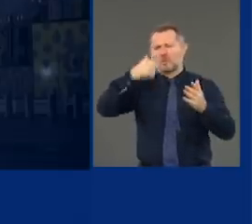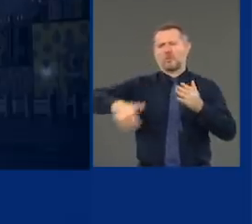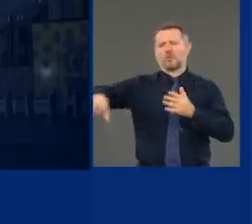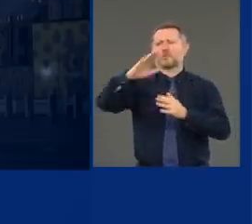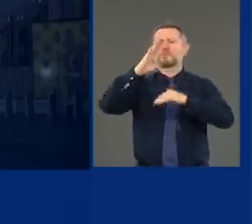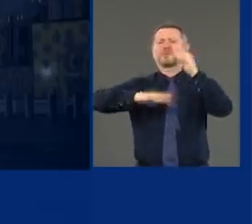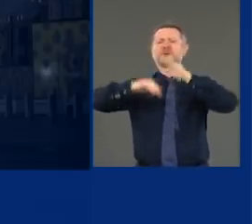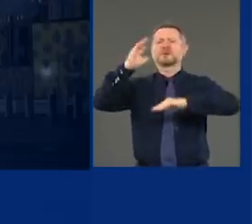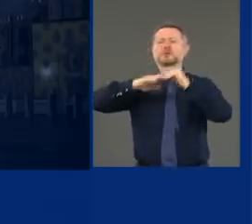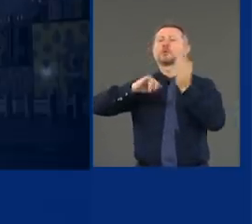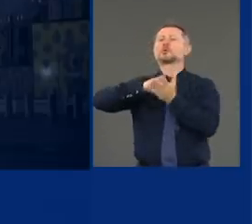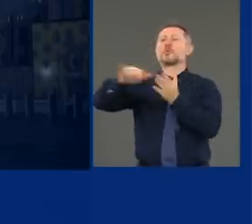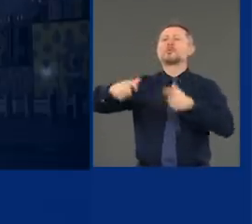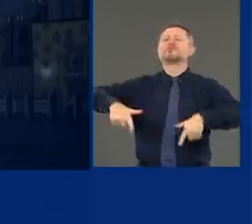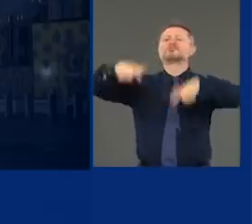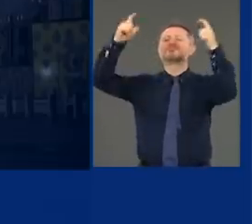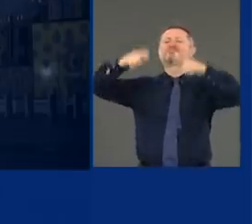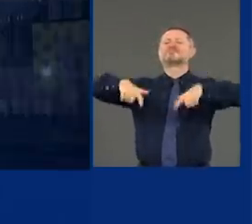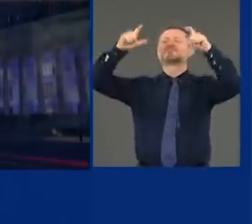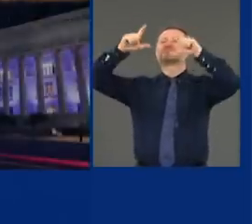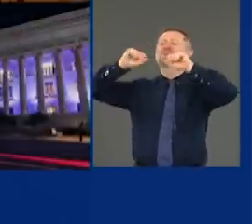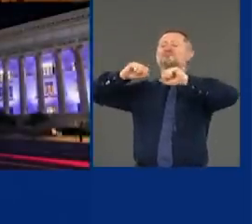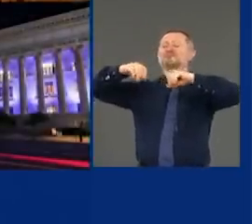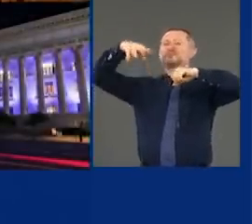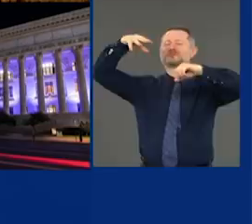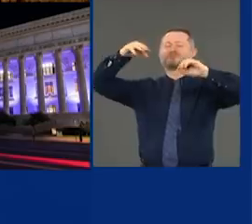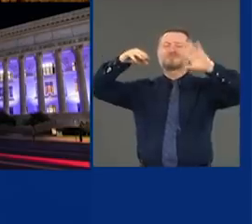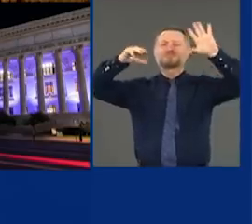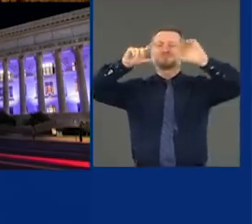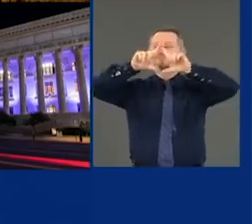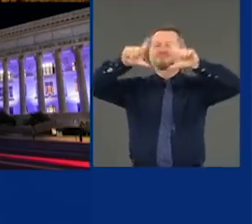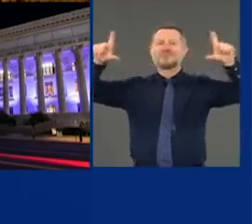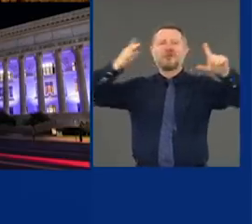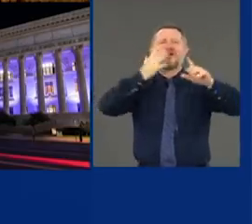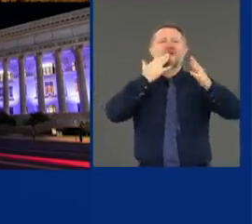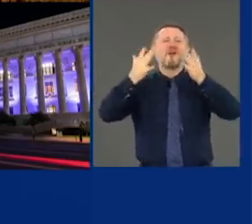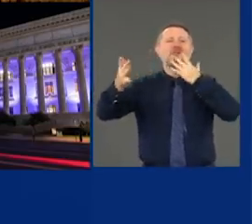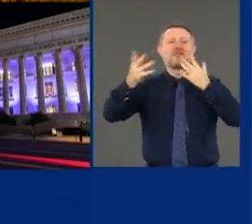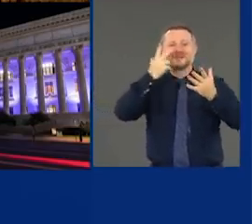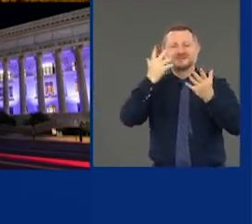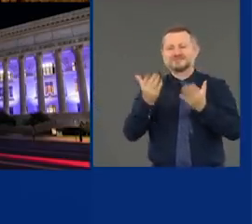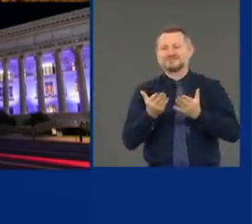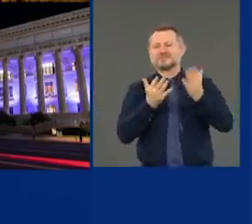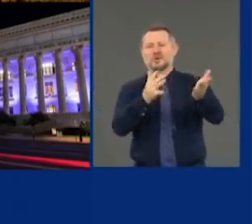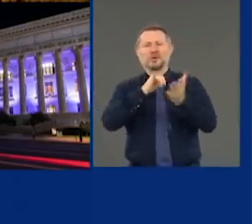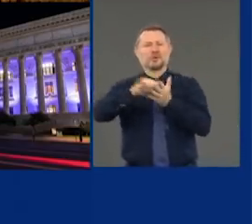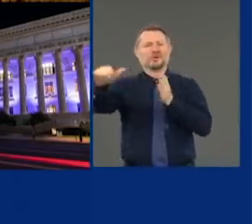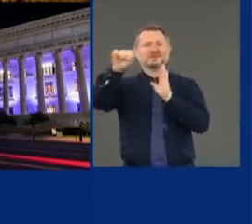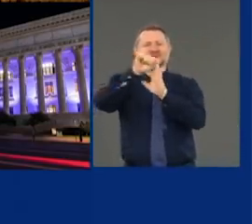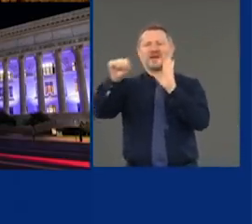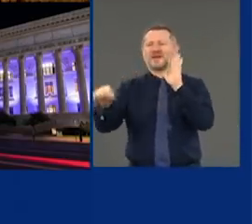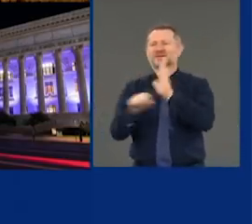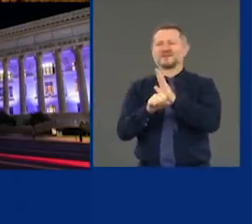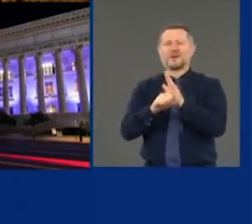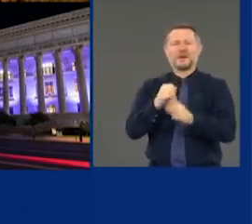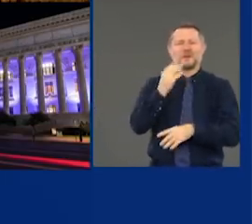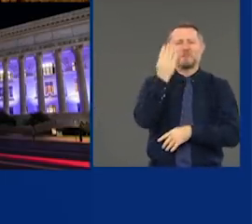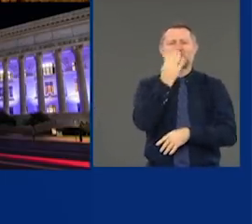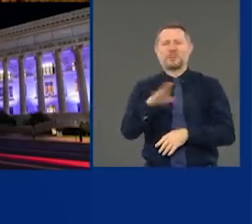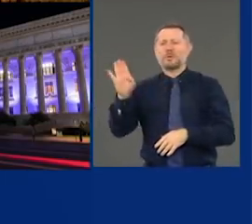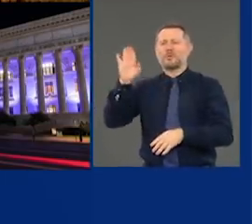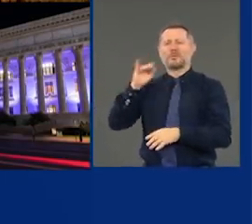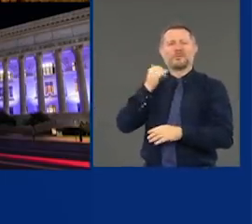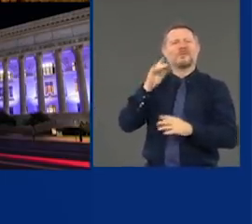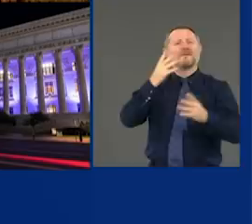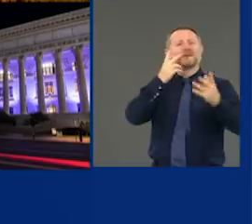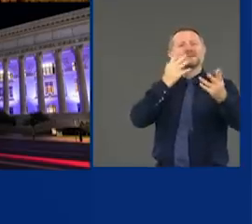state landmarks with colors of the state to say thank you,